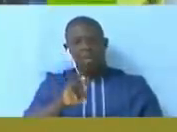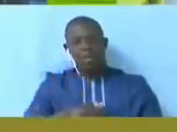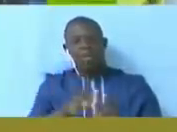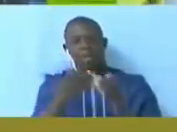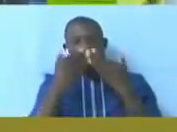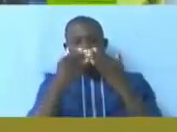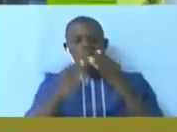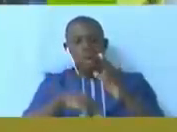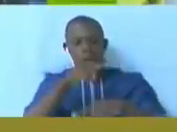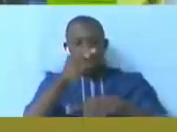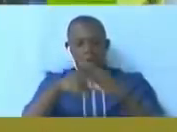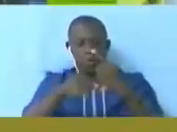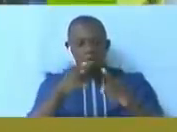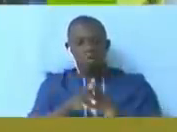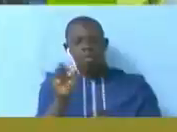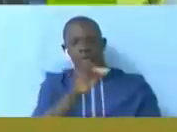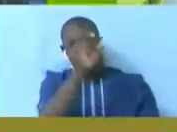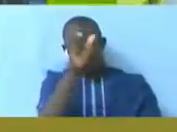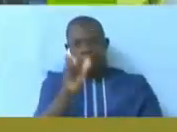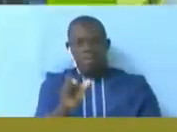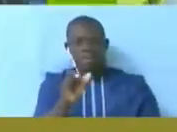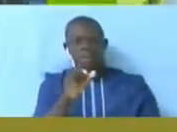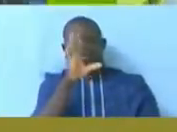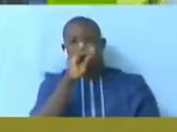a remark made by Sidney